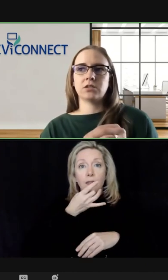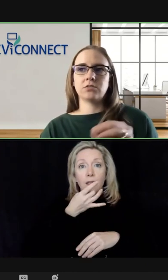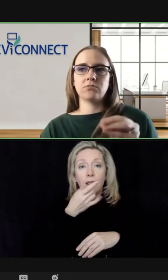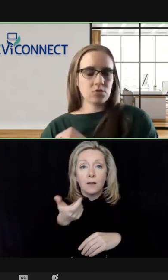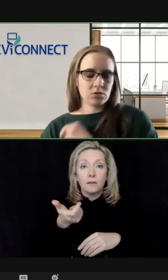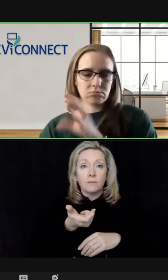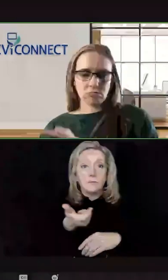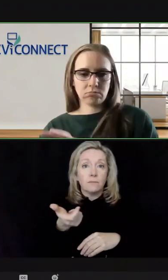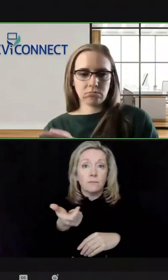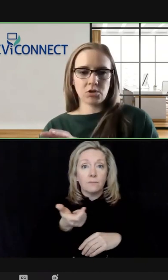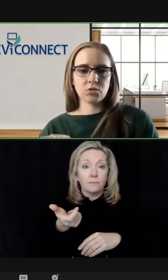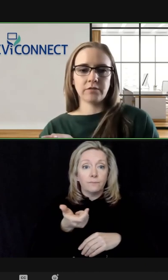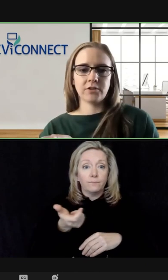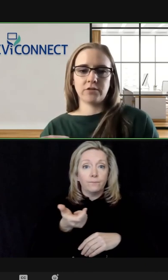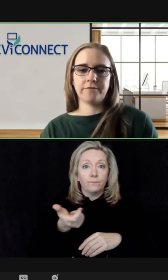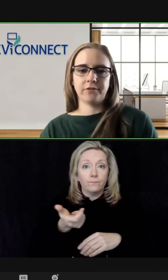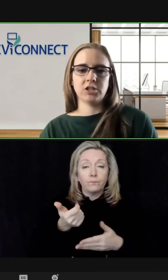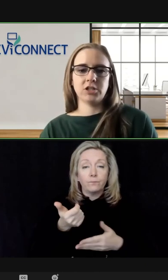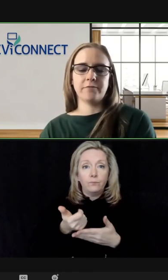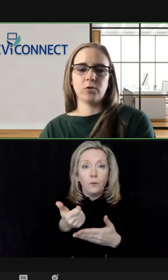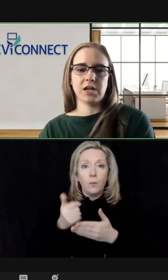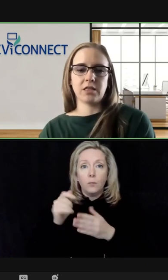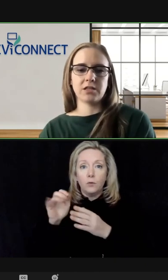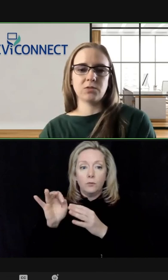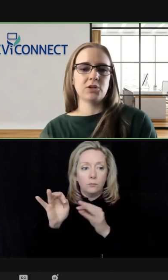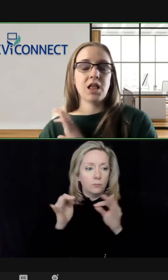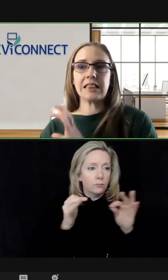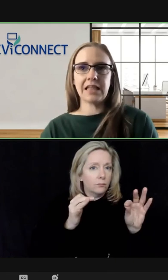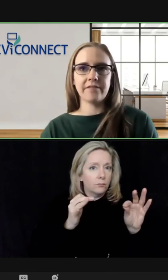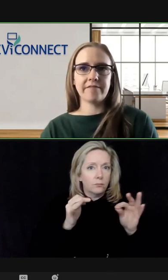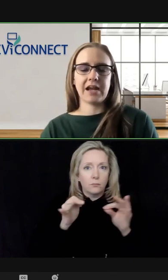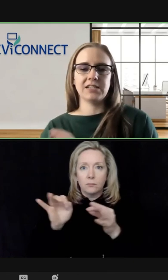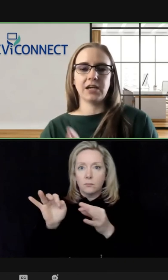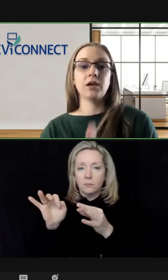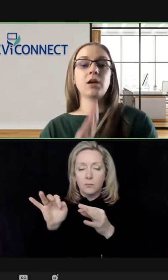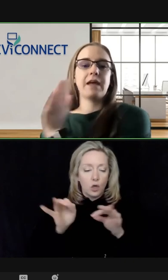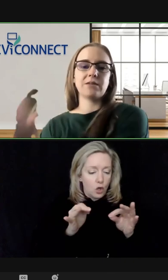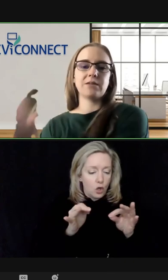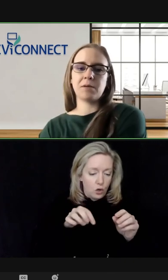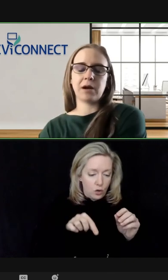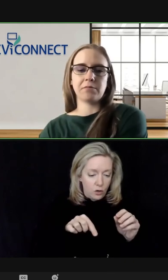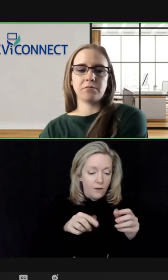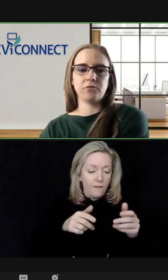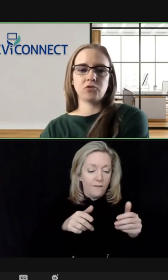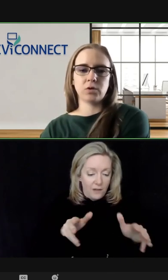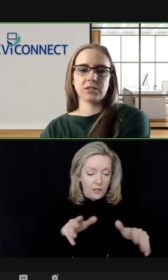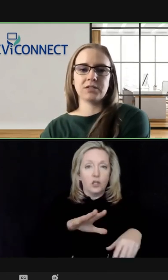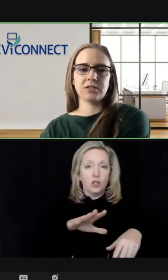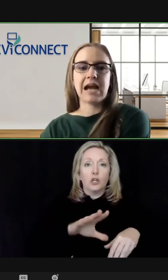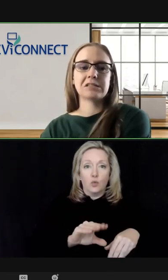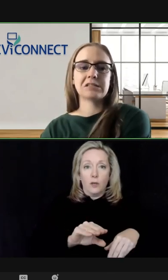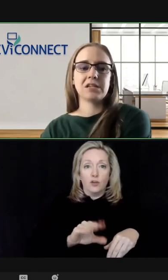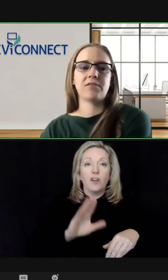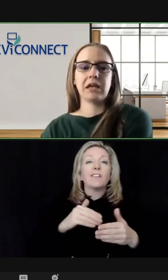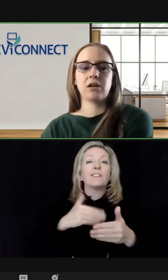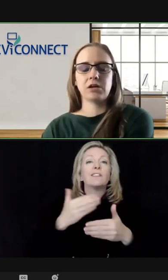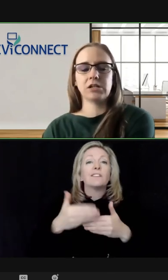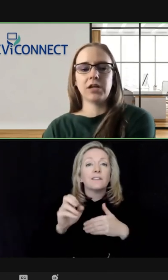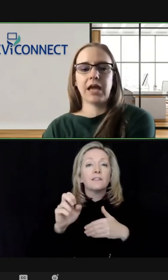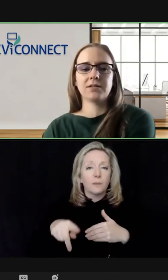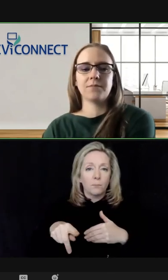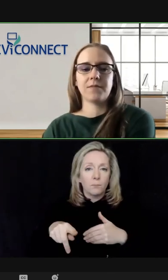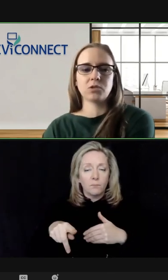her to use her vision first before hitting the switch. Love that idea. That would be what I would move towards next if I